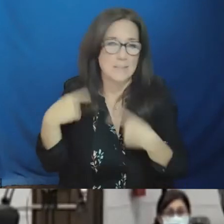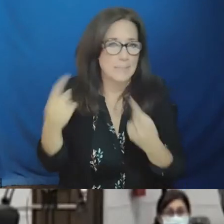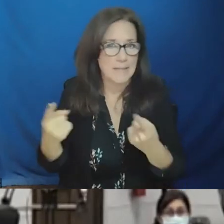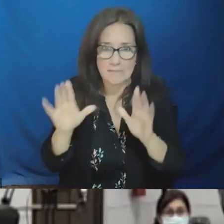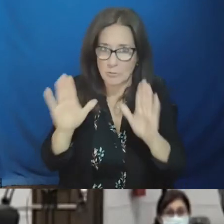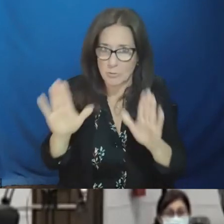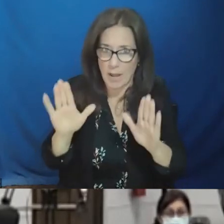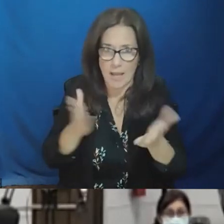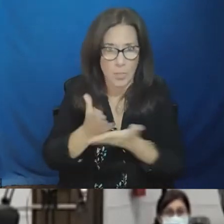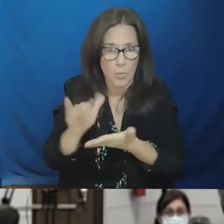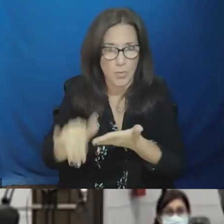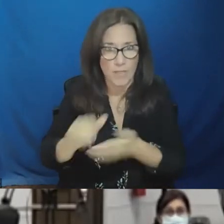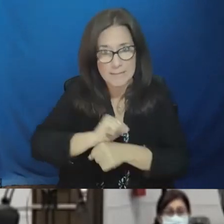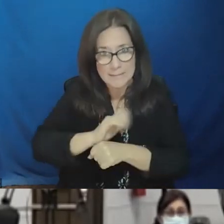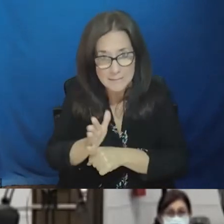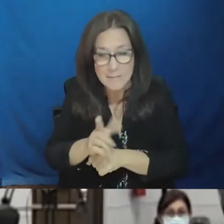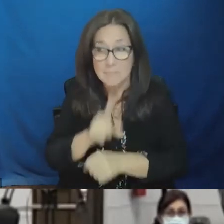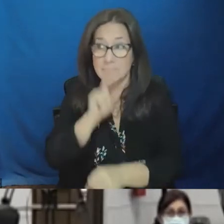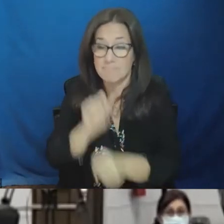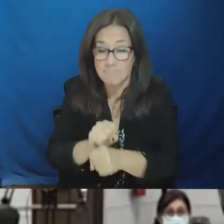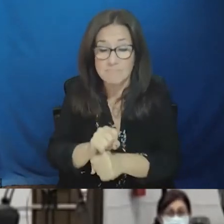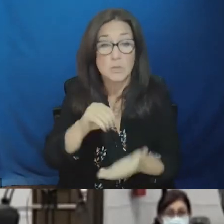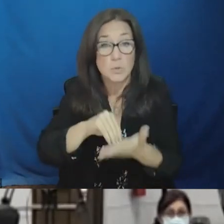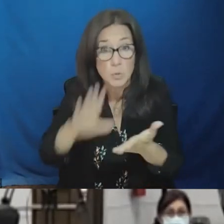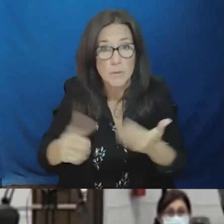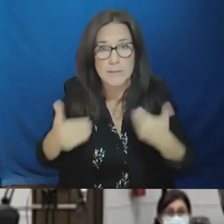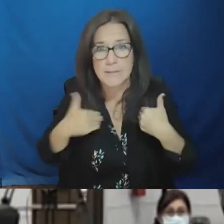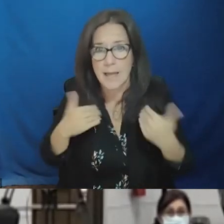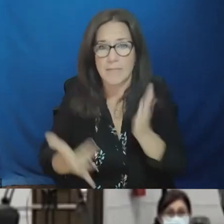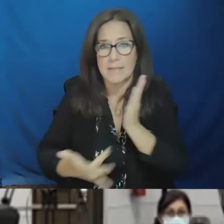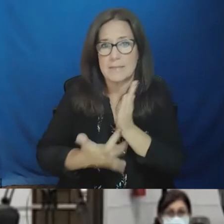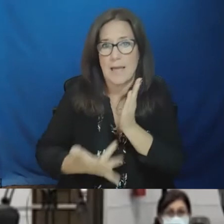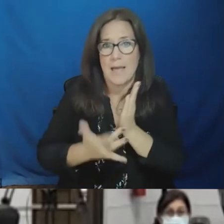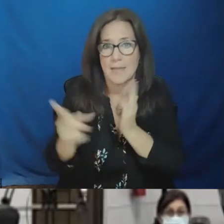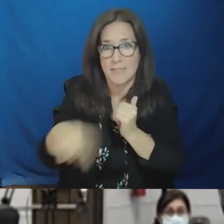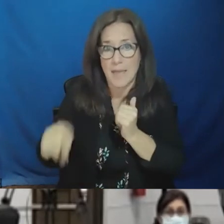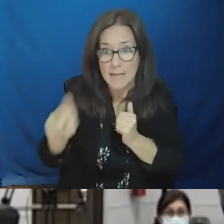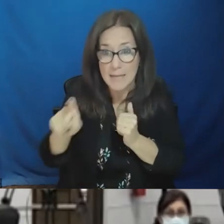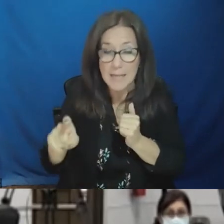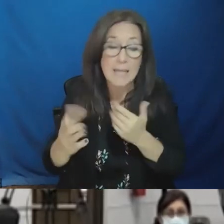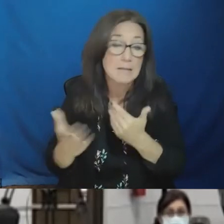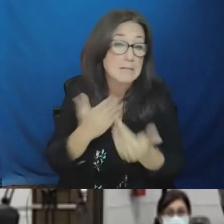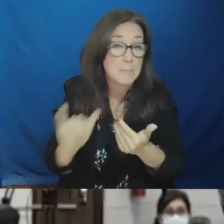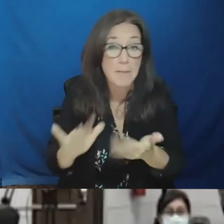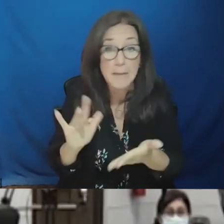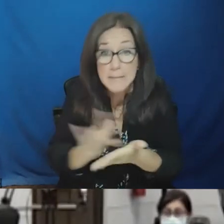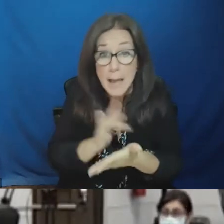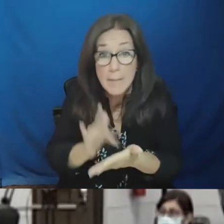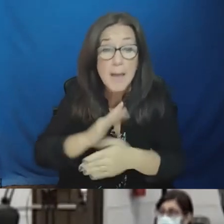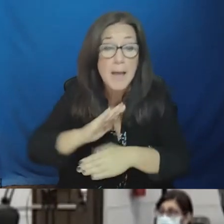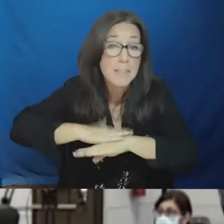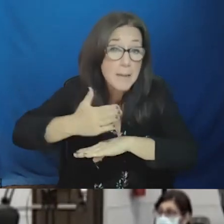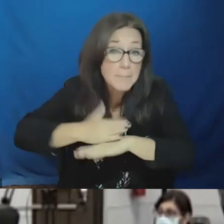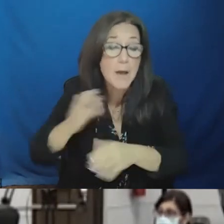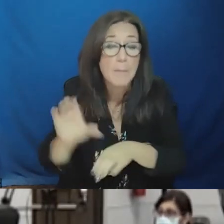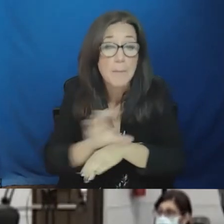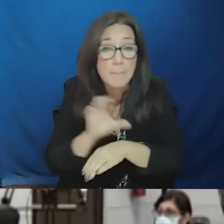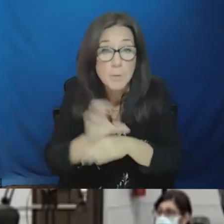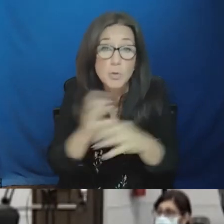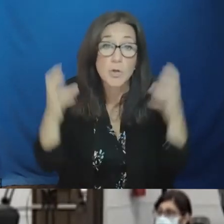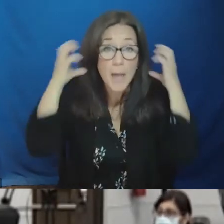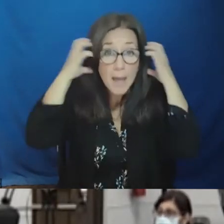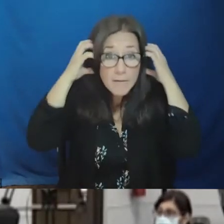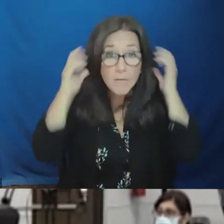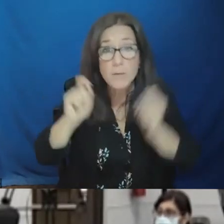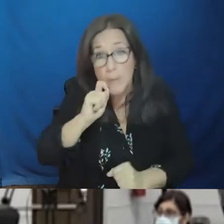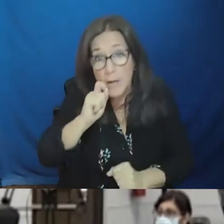connectivity, solar powered chargers, headphones, technology tools for our teachers, always looking for that next innovation that's going to